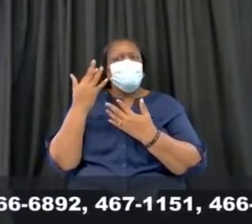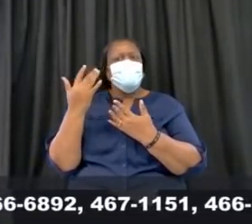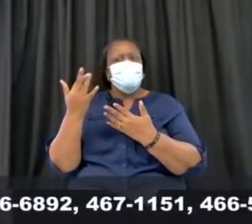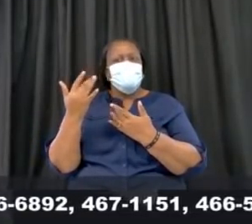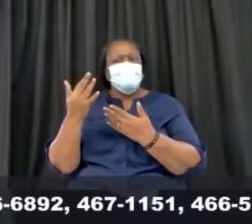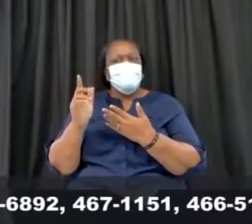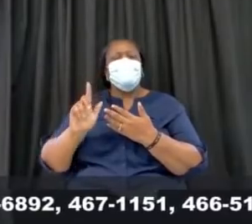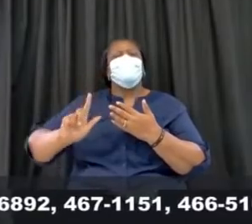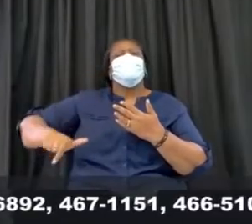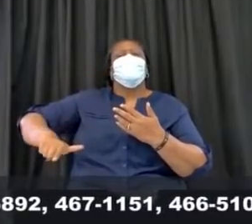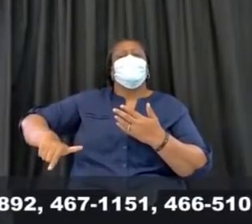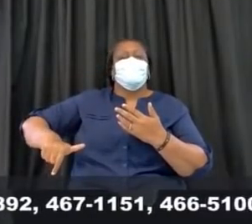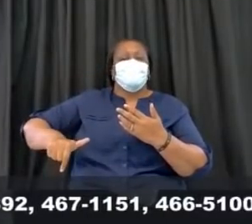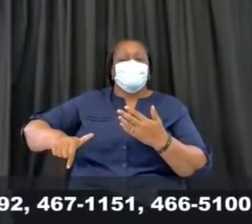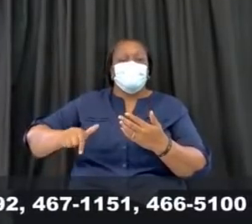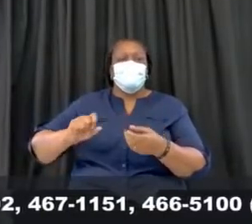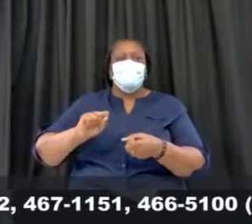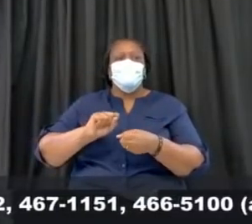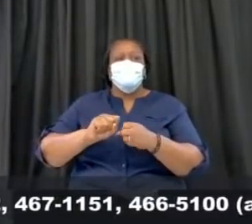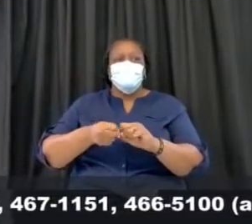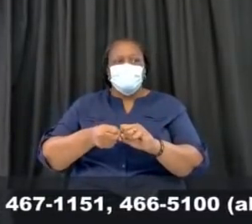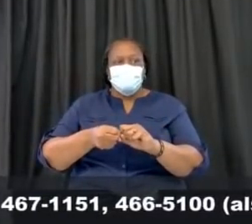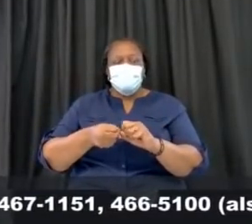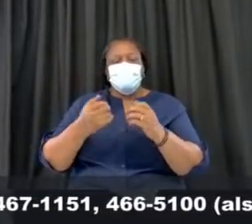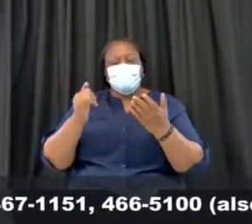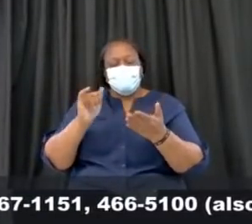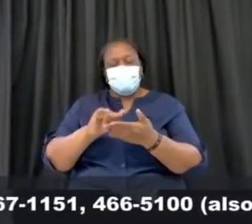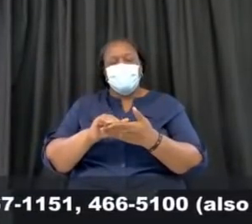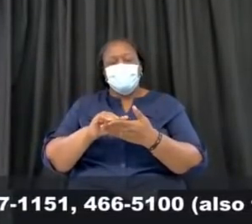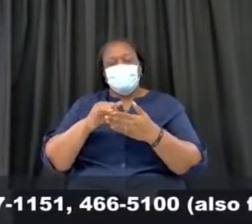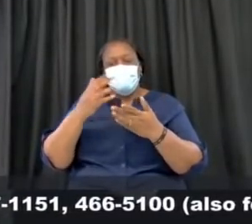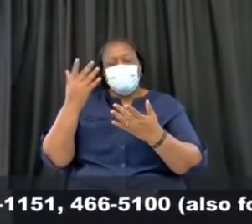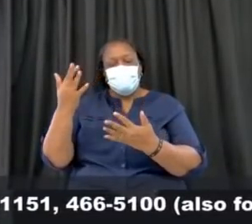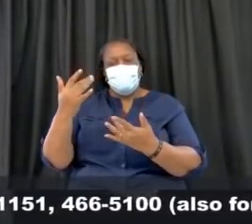of the restrictions to bring back a greater sense of normalcy.